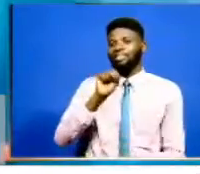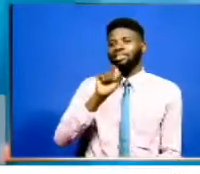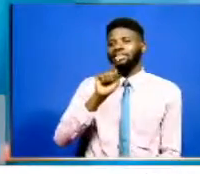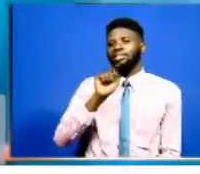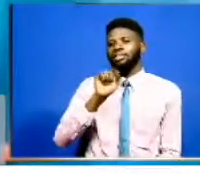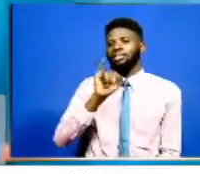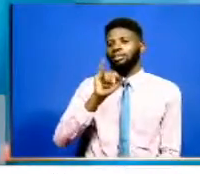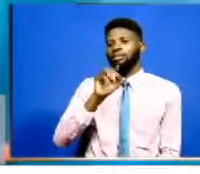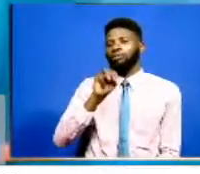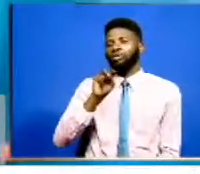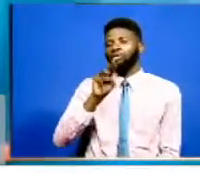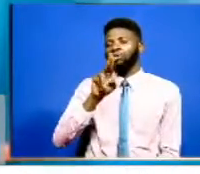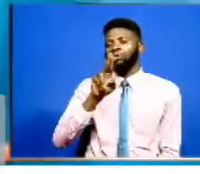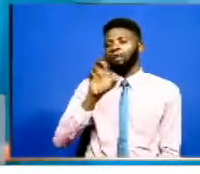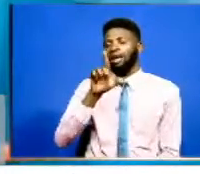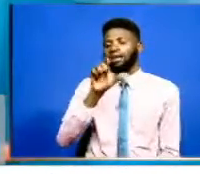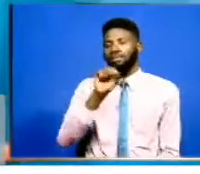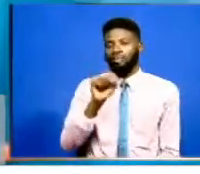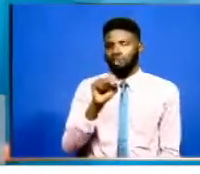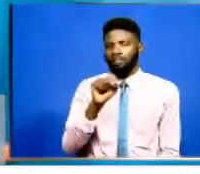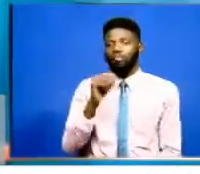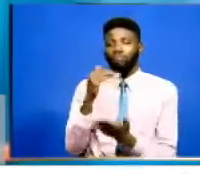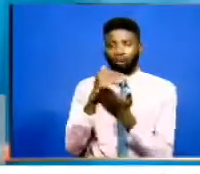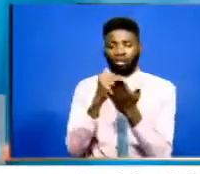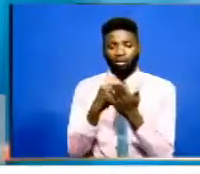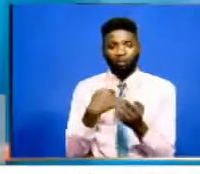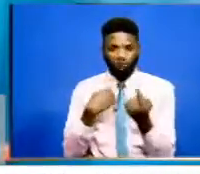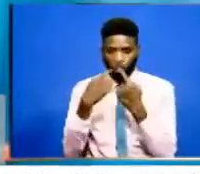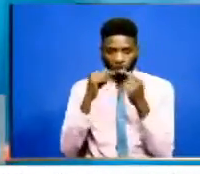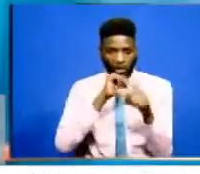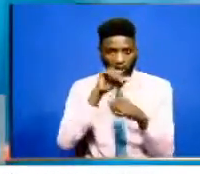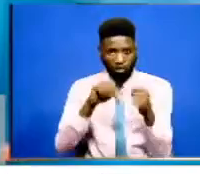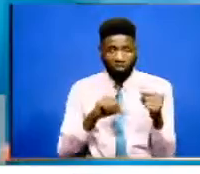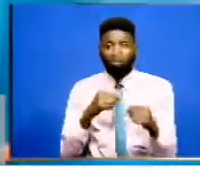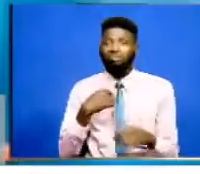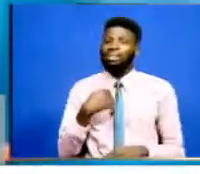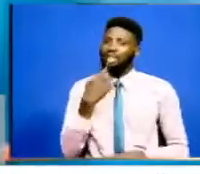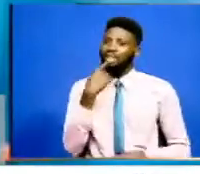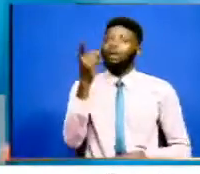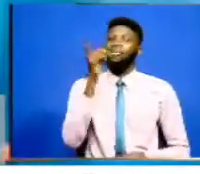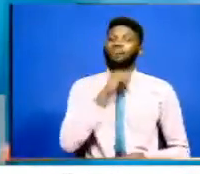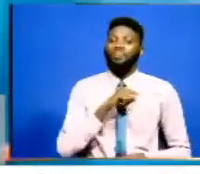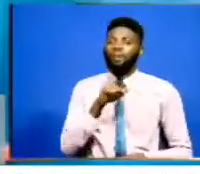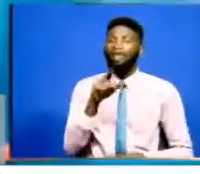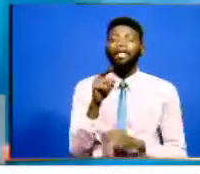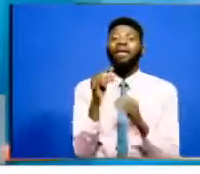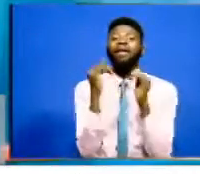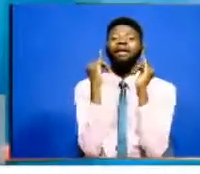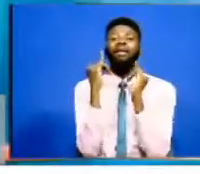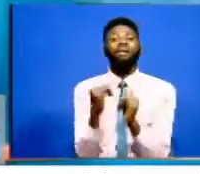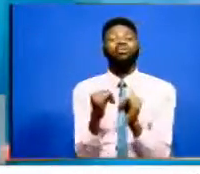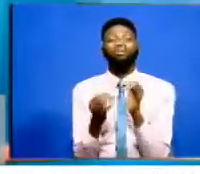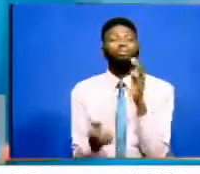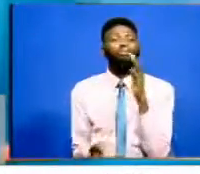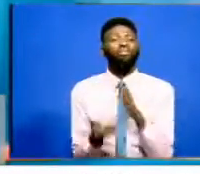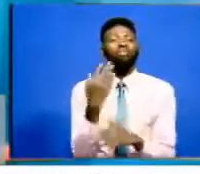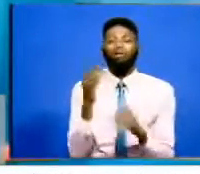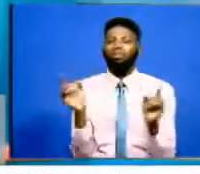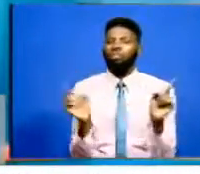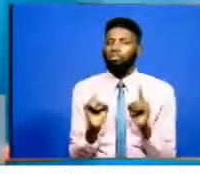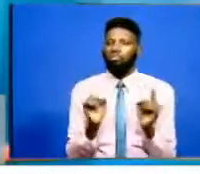I mentioned, is not something that is new, you know. It intends really